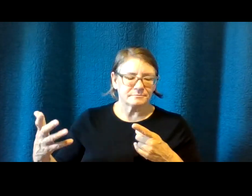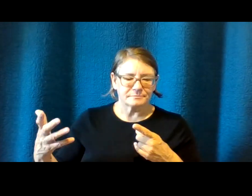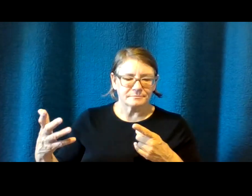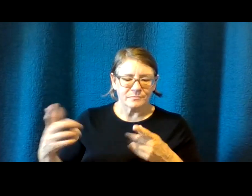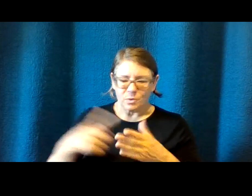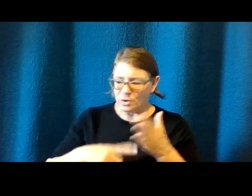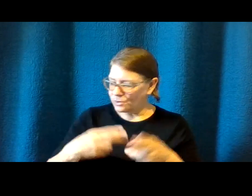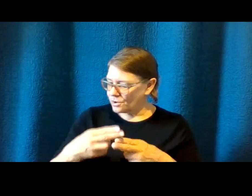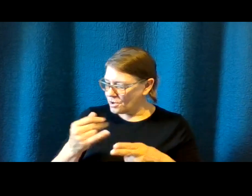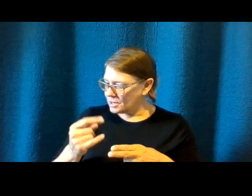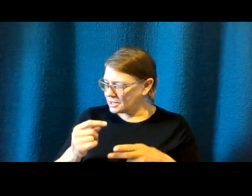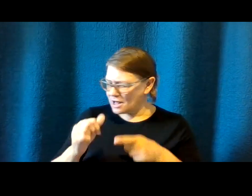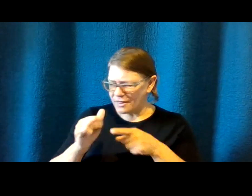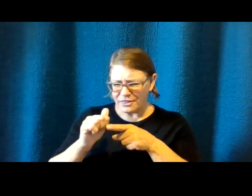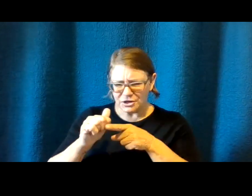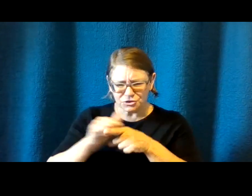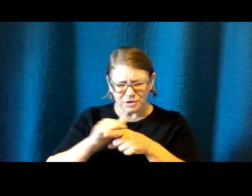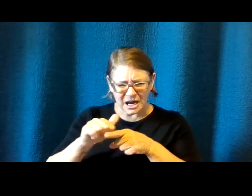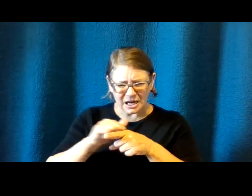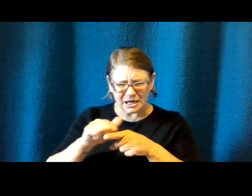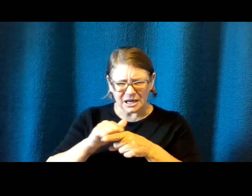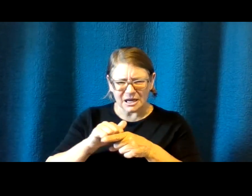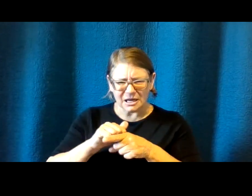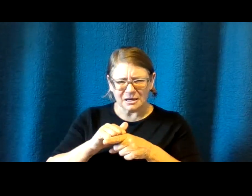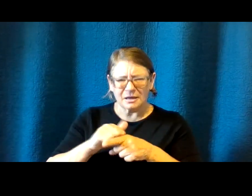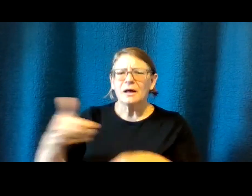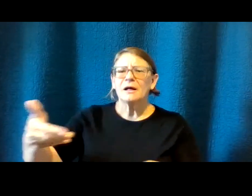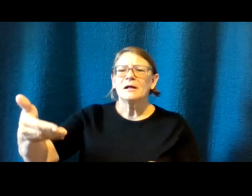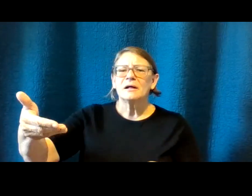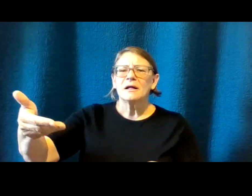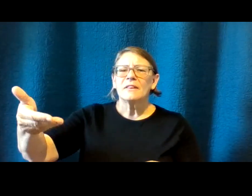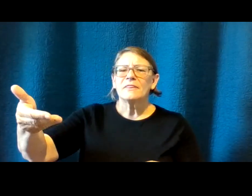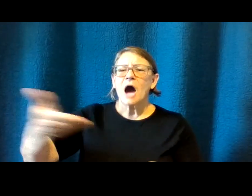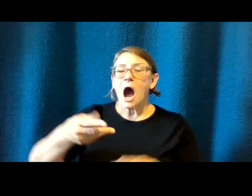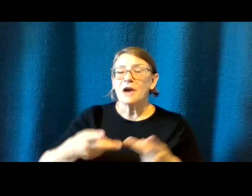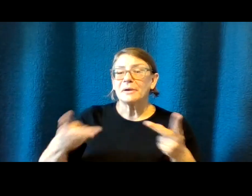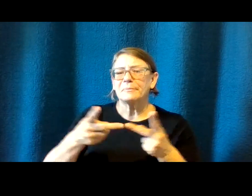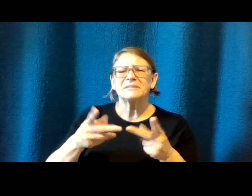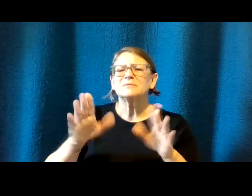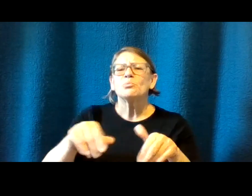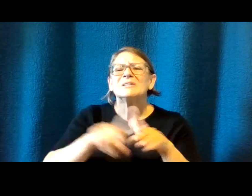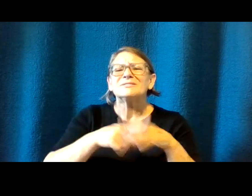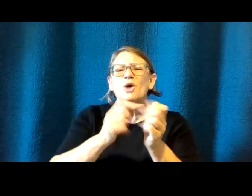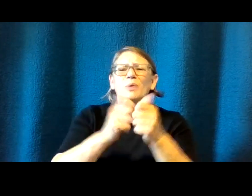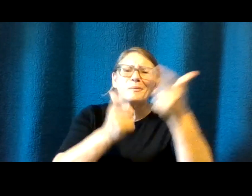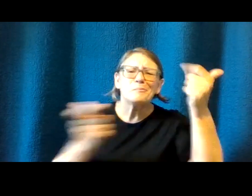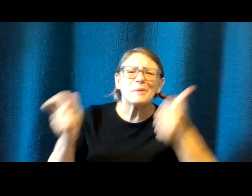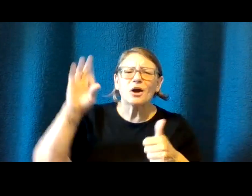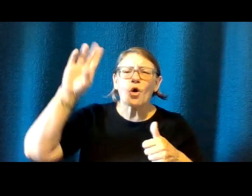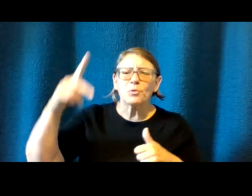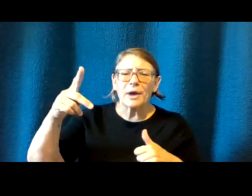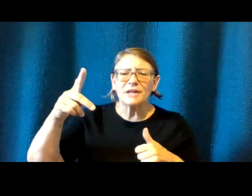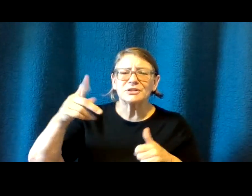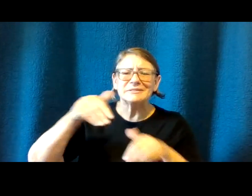what do you call the training, the hiring places of different starting with the big corporations and sending it whoever their